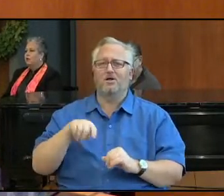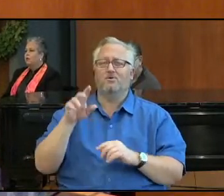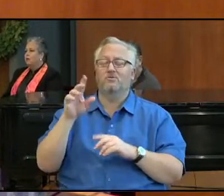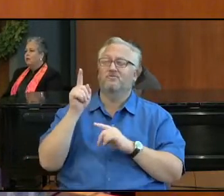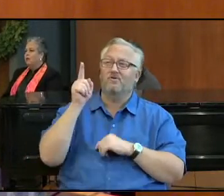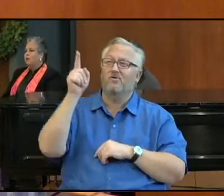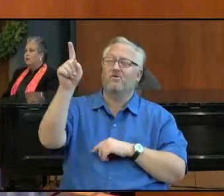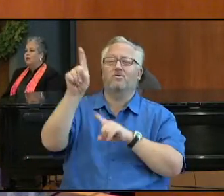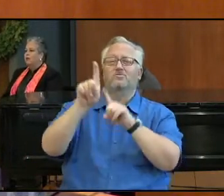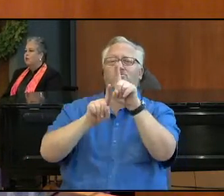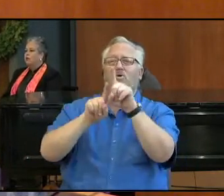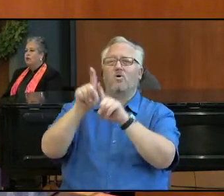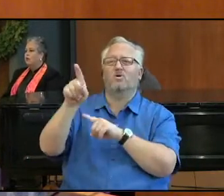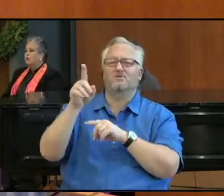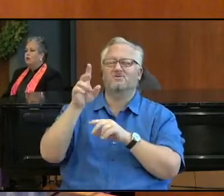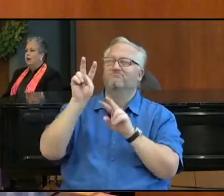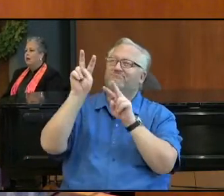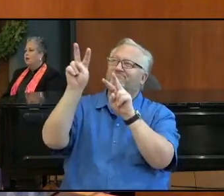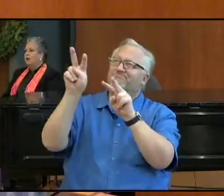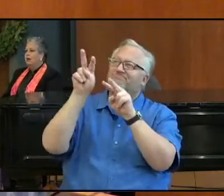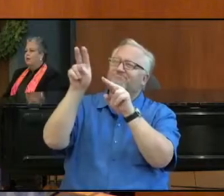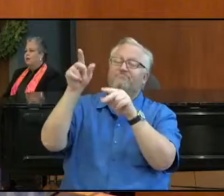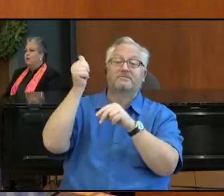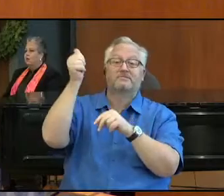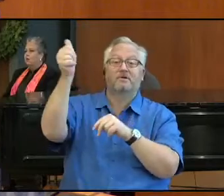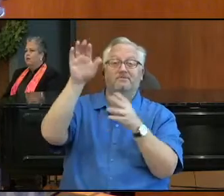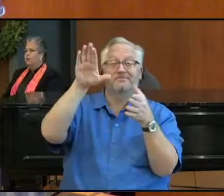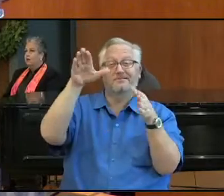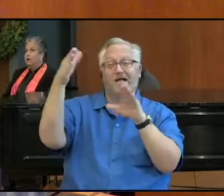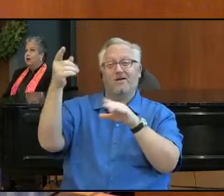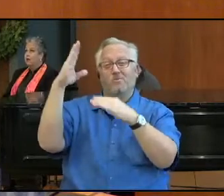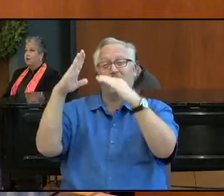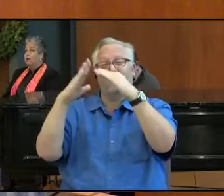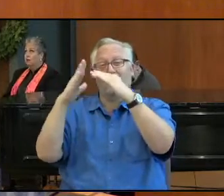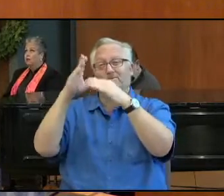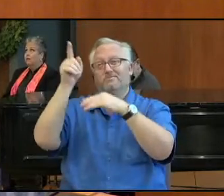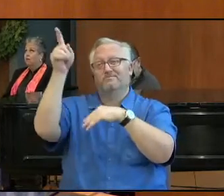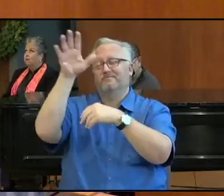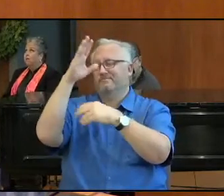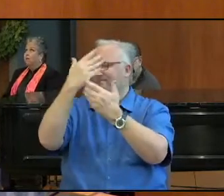a distant constellation that's dying in a corner of the sky.